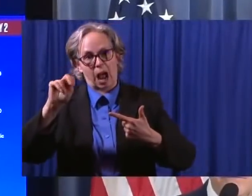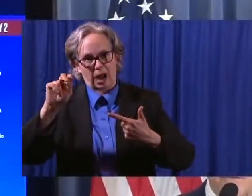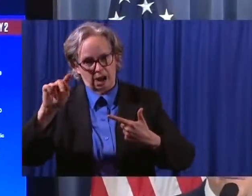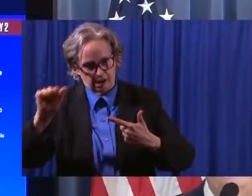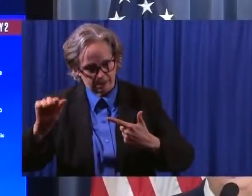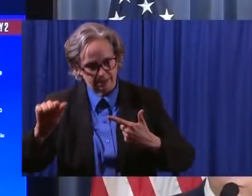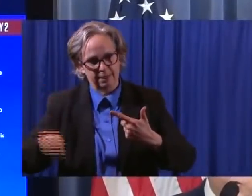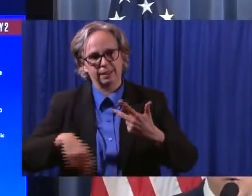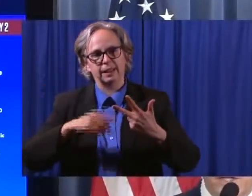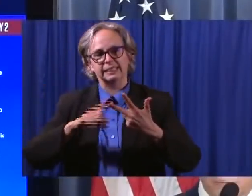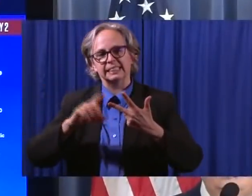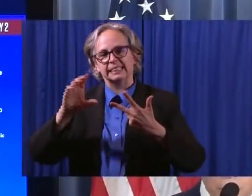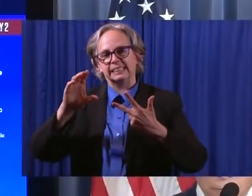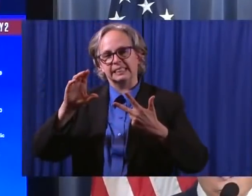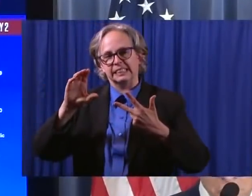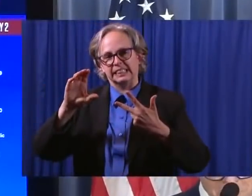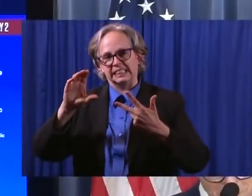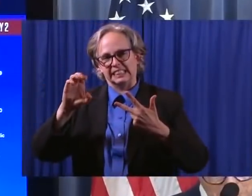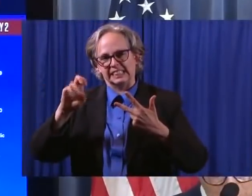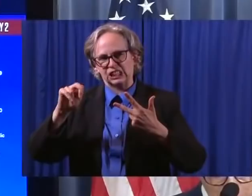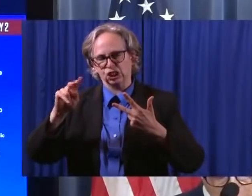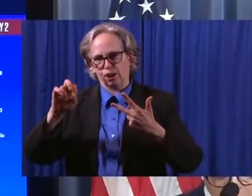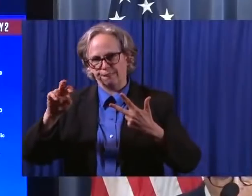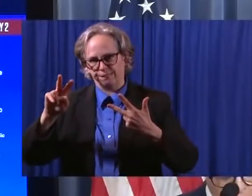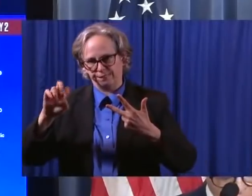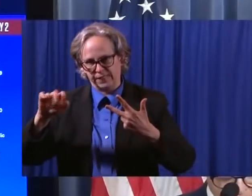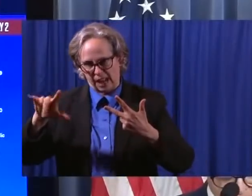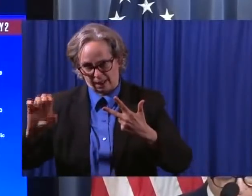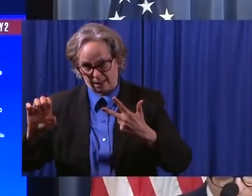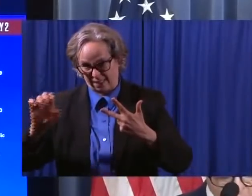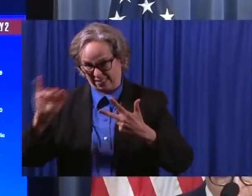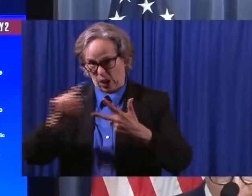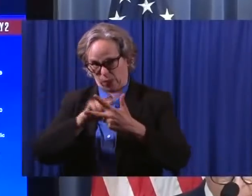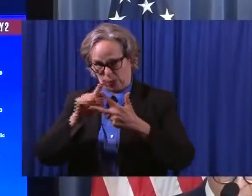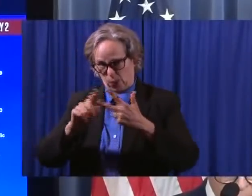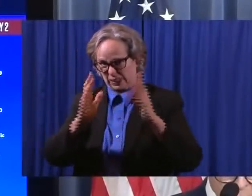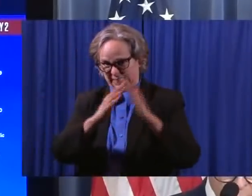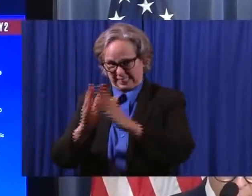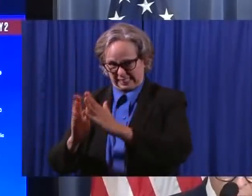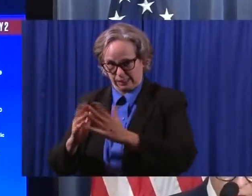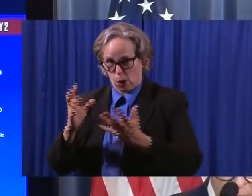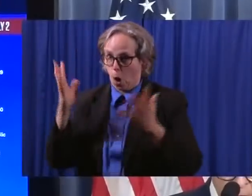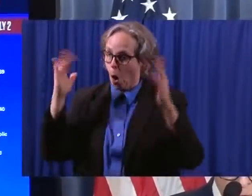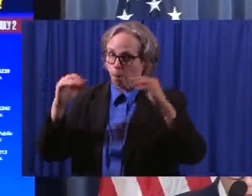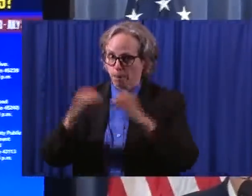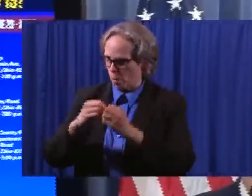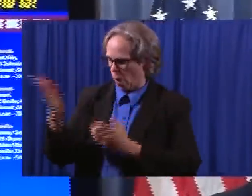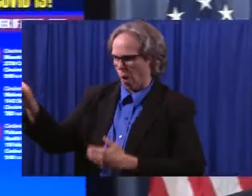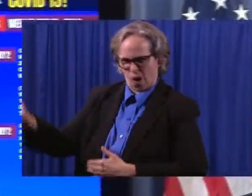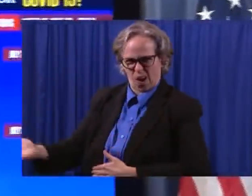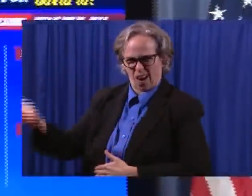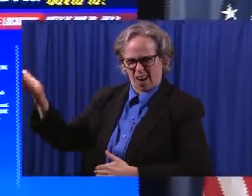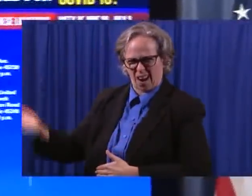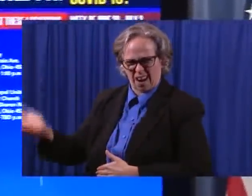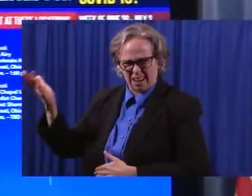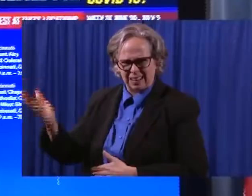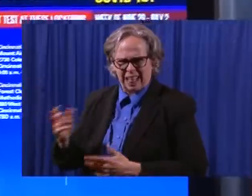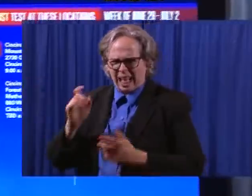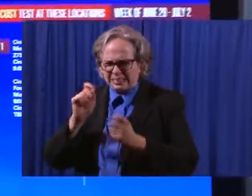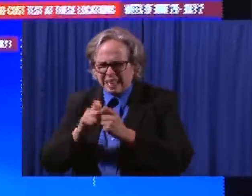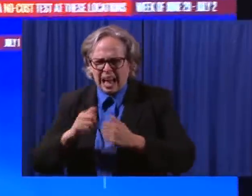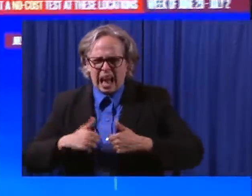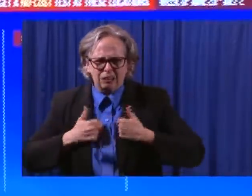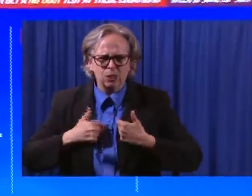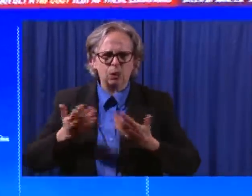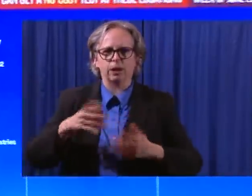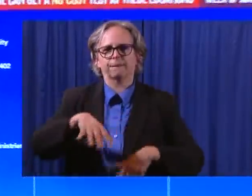appreciate what they're doing, and we hope for more. For exact locations and to find other sites near you,